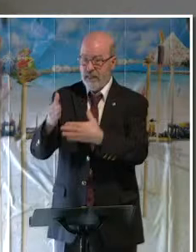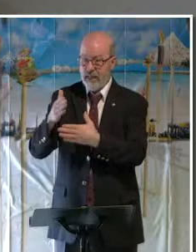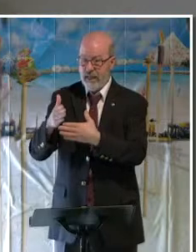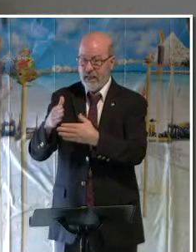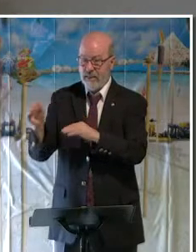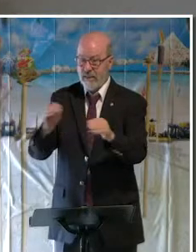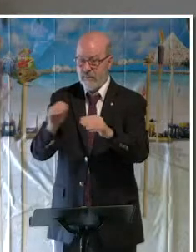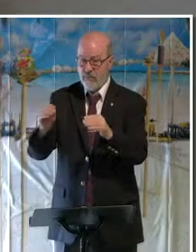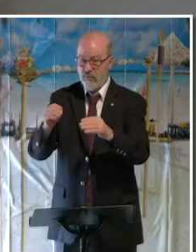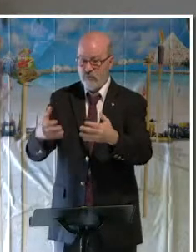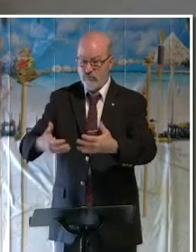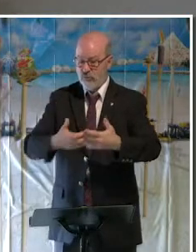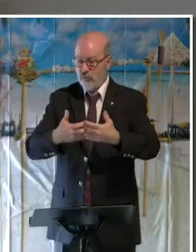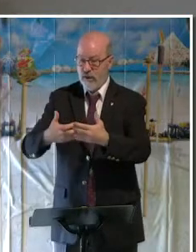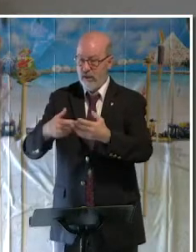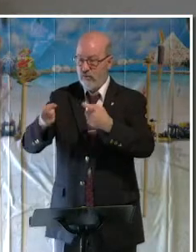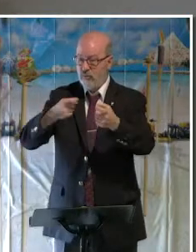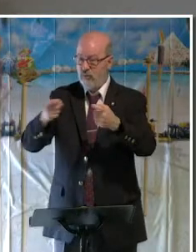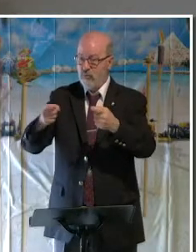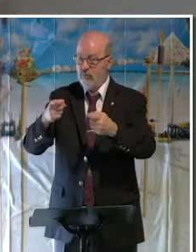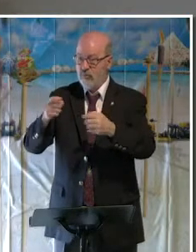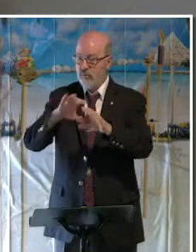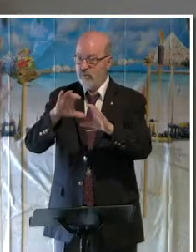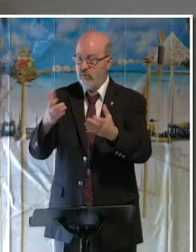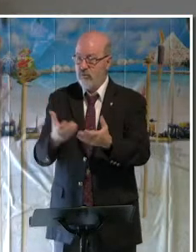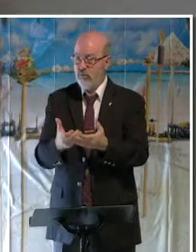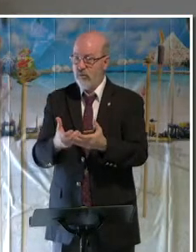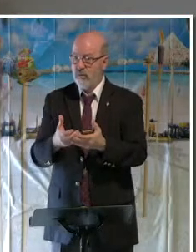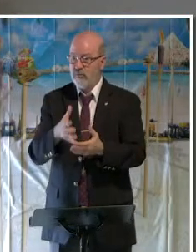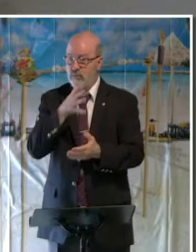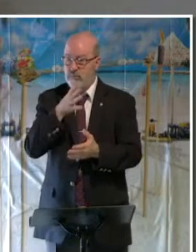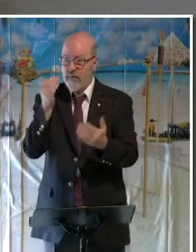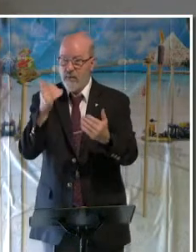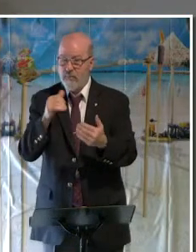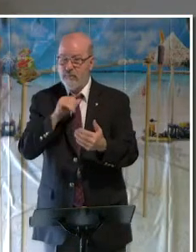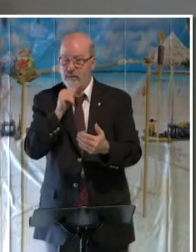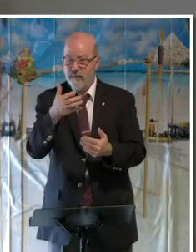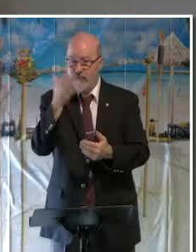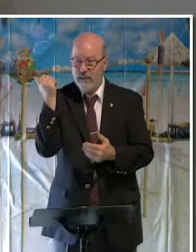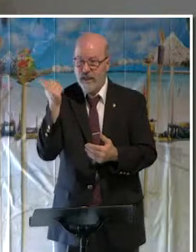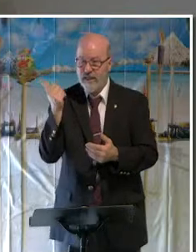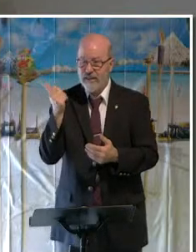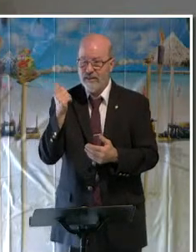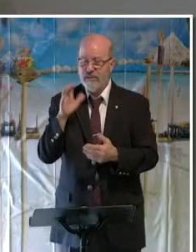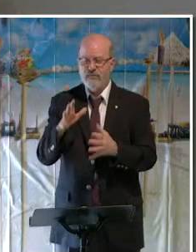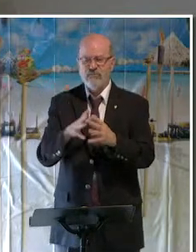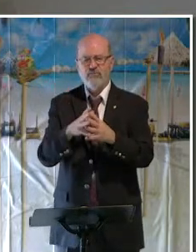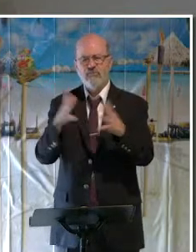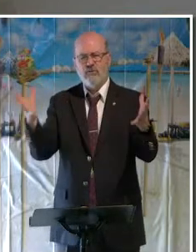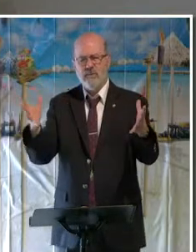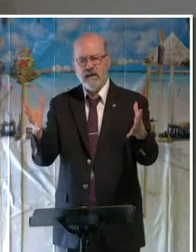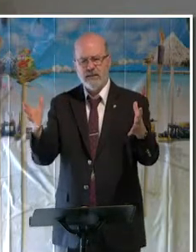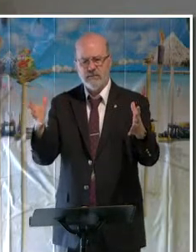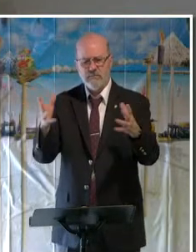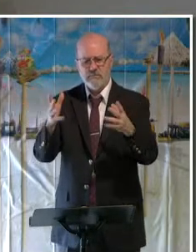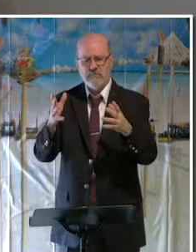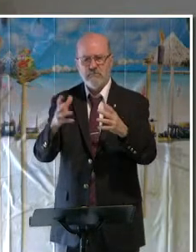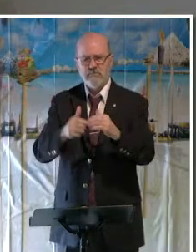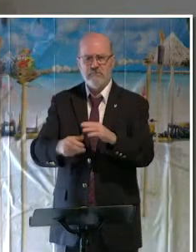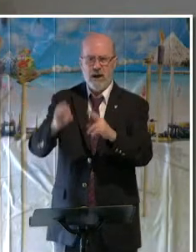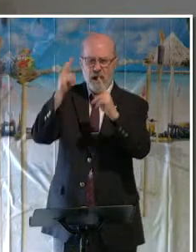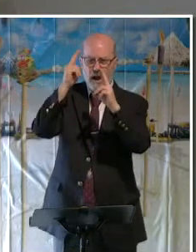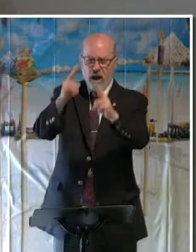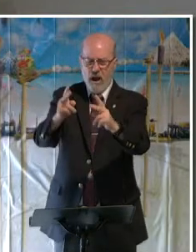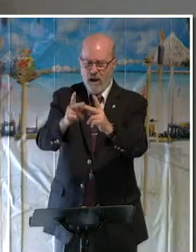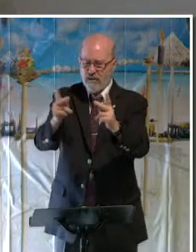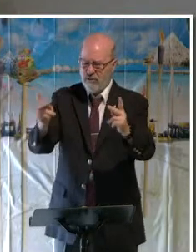Rocks the Cradle Rules the World." So, Mom, I hope you haven't forgotten your tremendous position